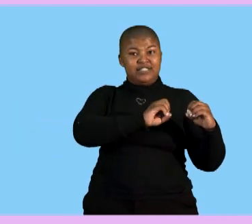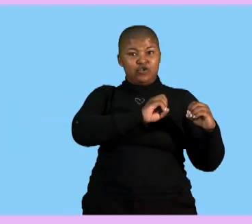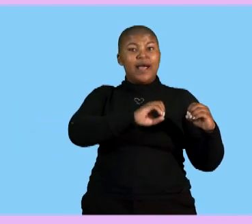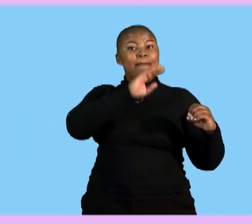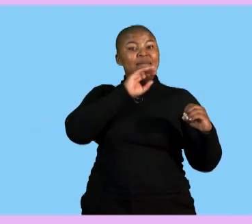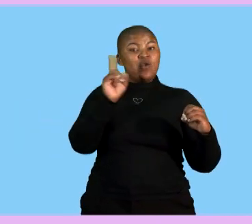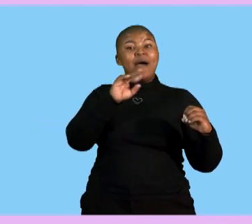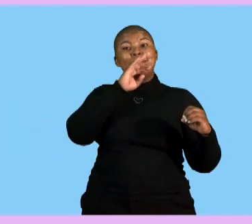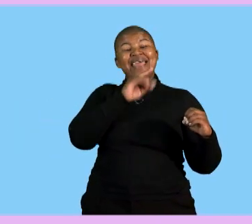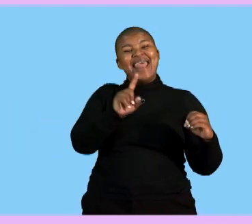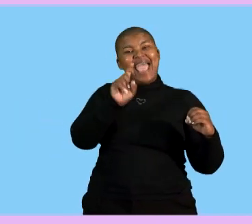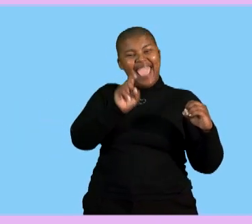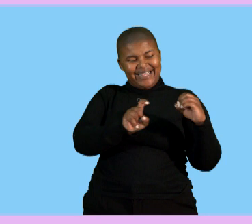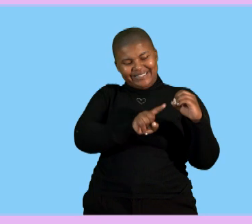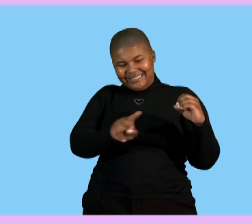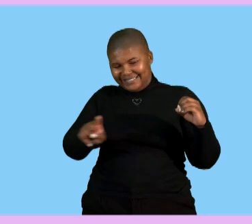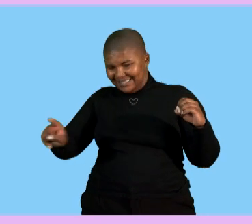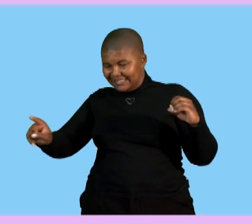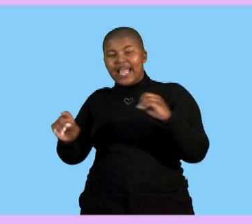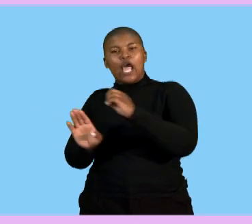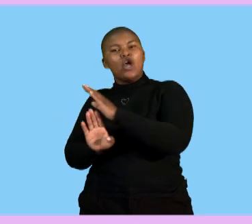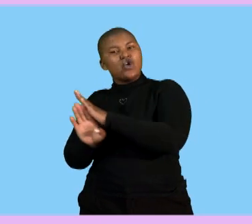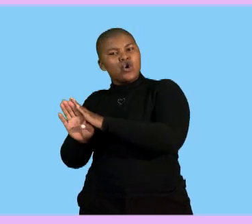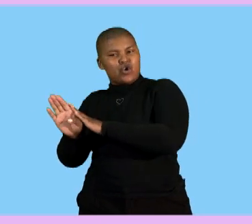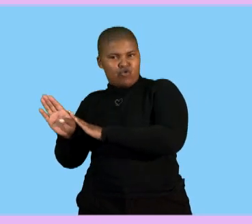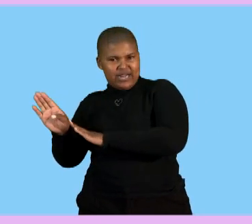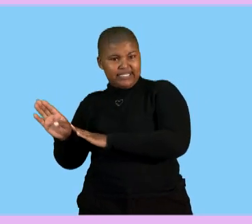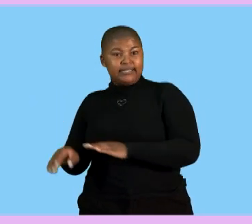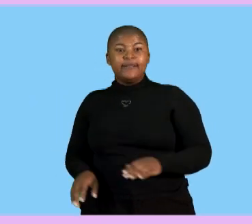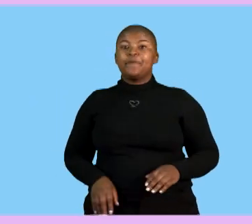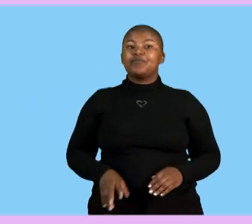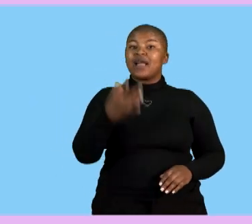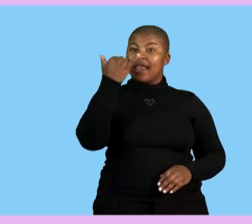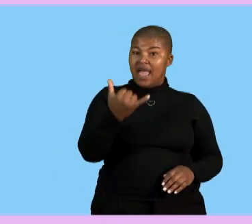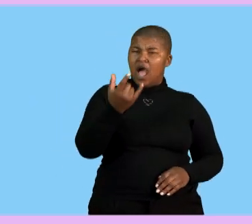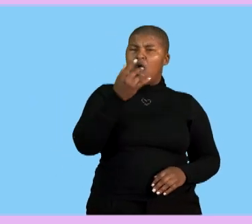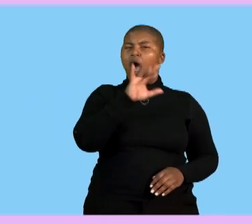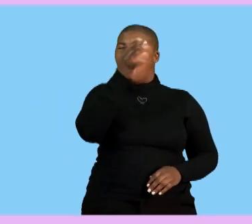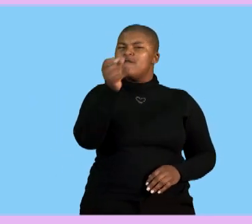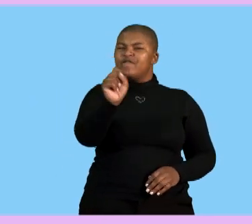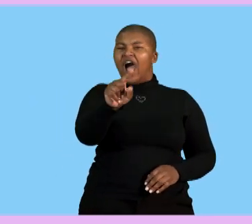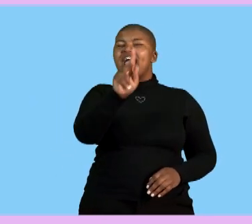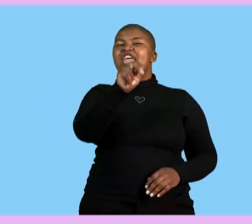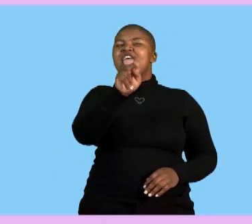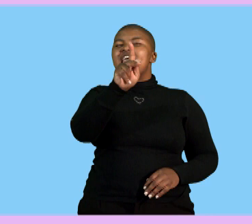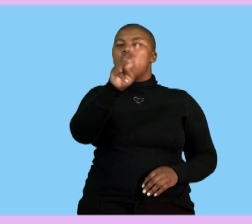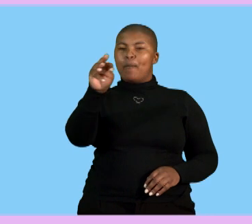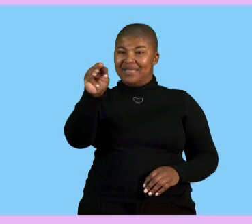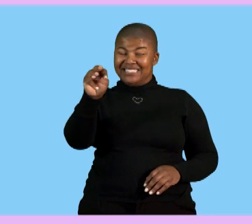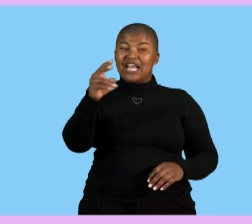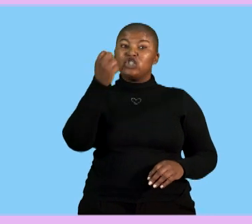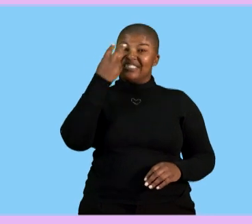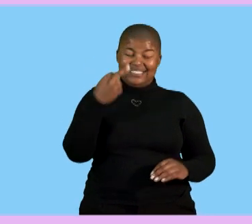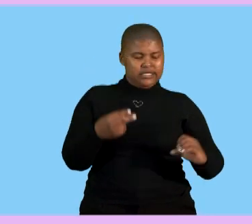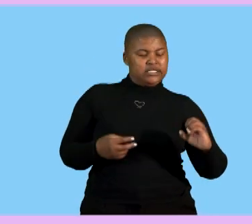x is increasing. And then the y, which is the distance traveled,